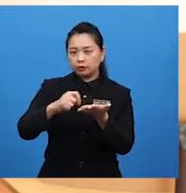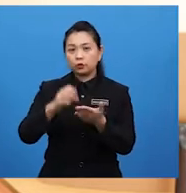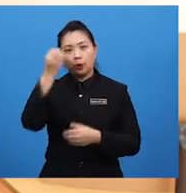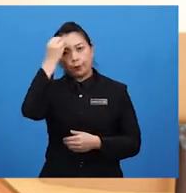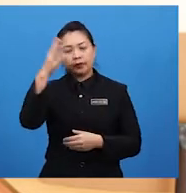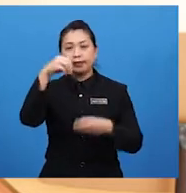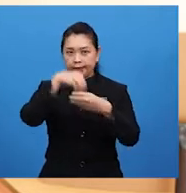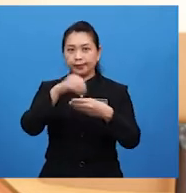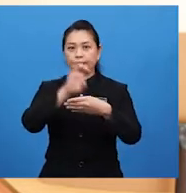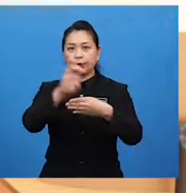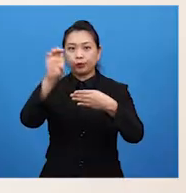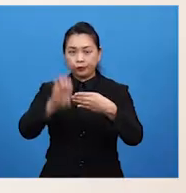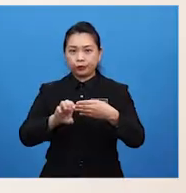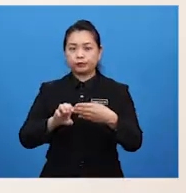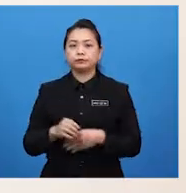the conclusion.